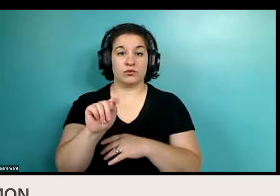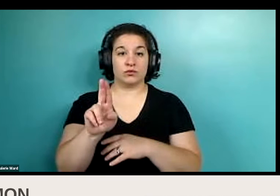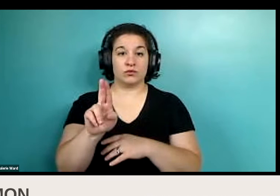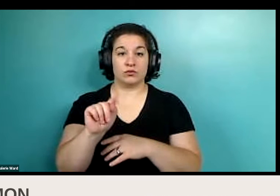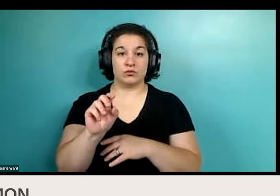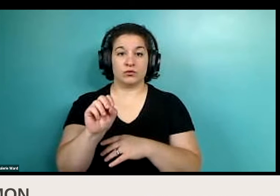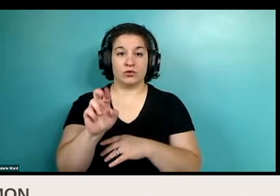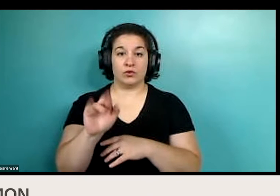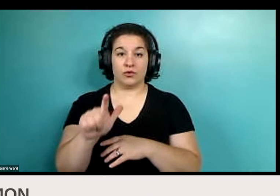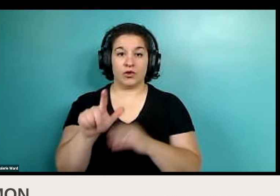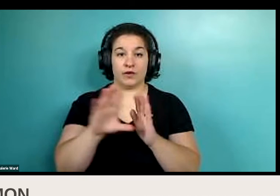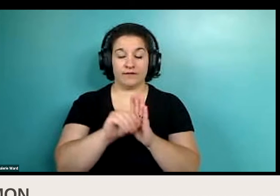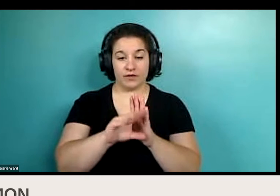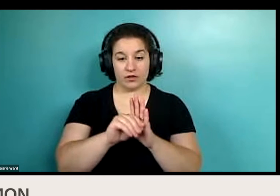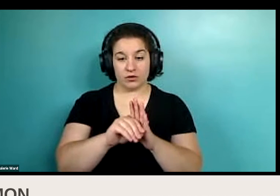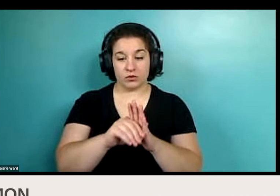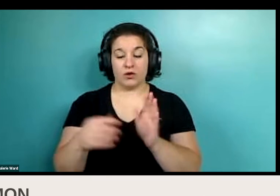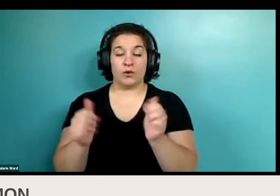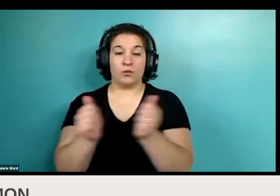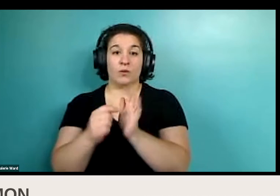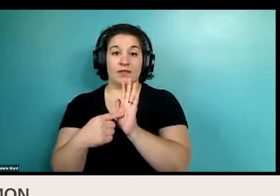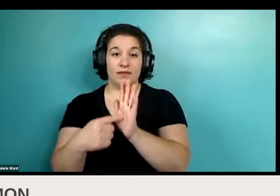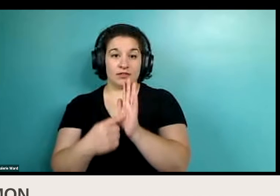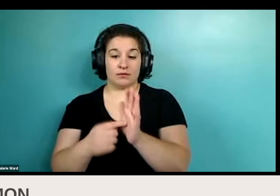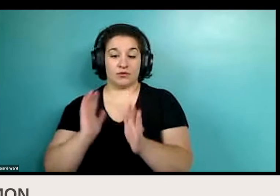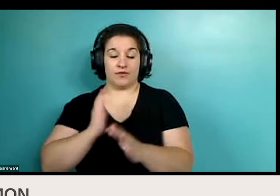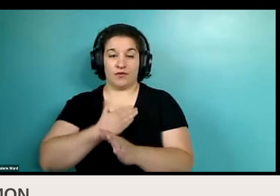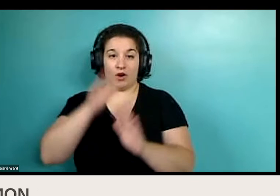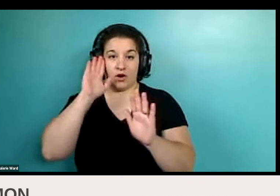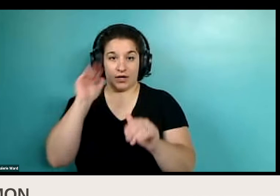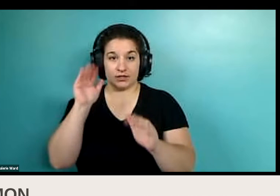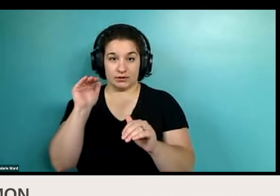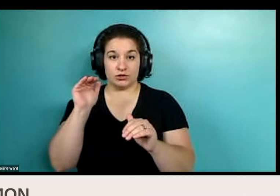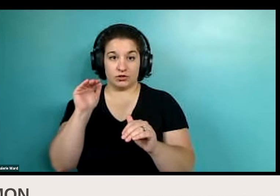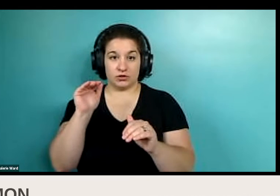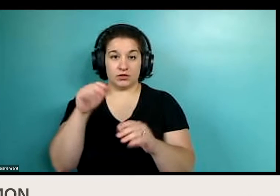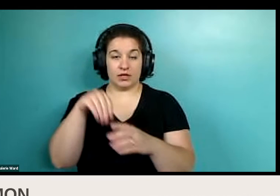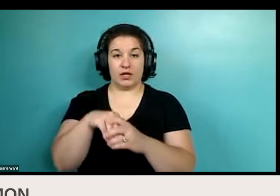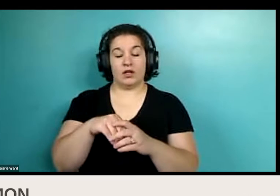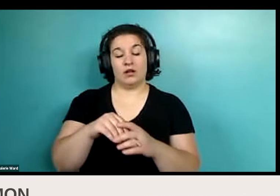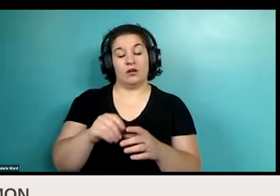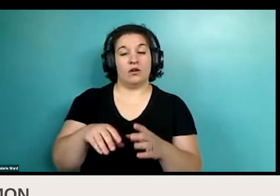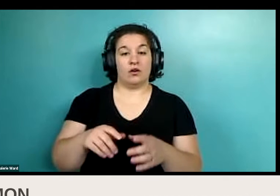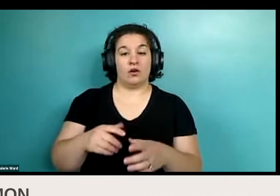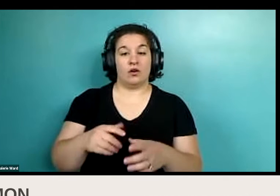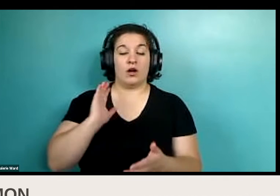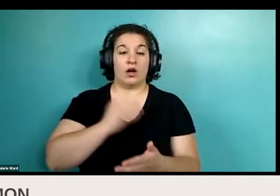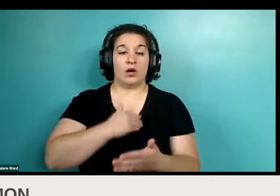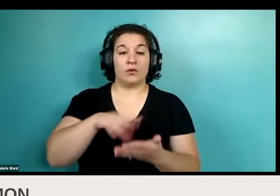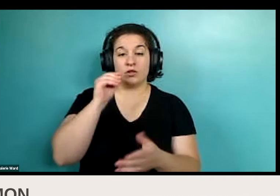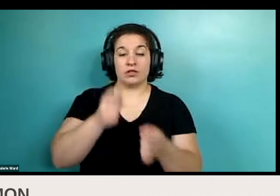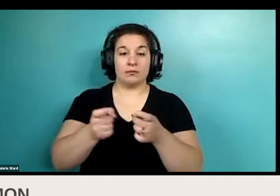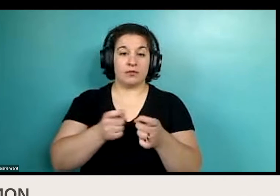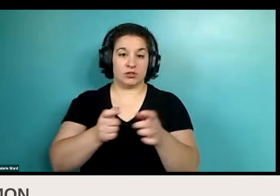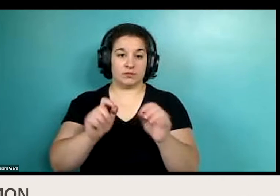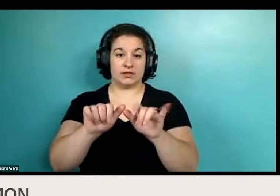expectations are in our learning management system, UB Learns, which is just a Blackboard. It might seem obvious, but educators